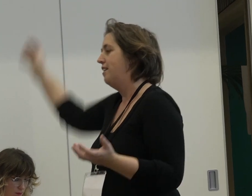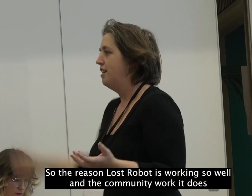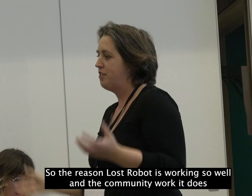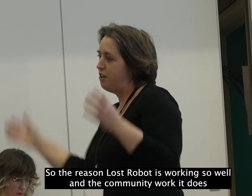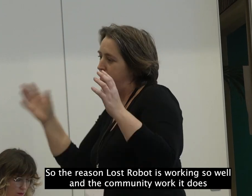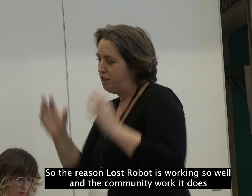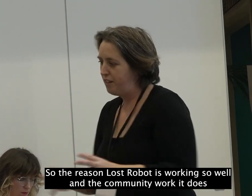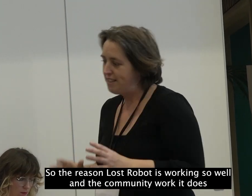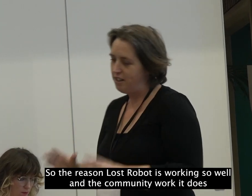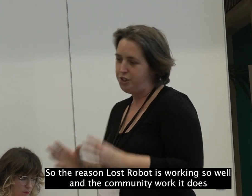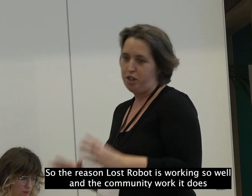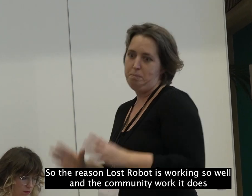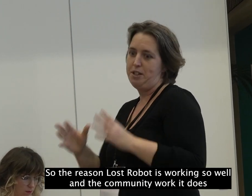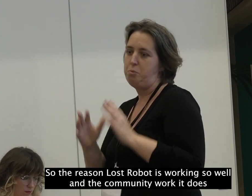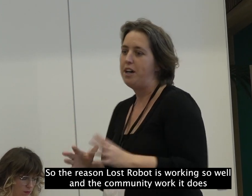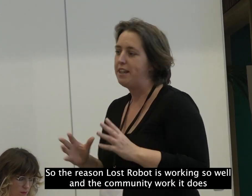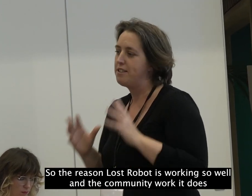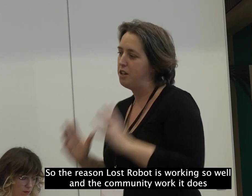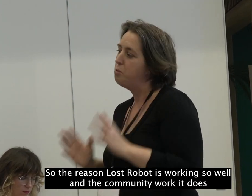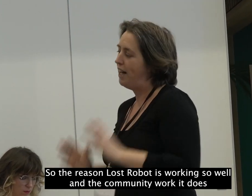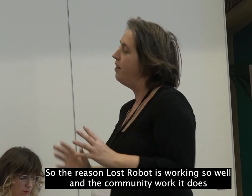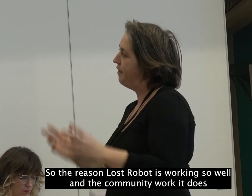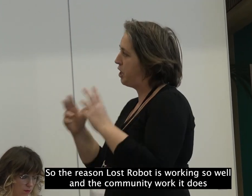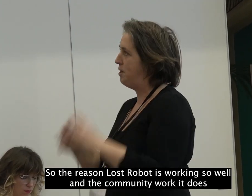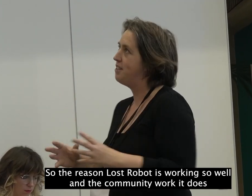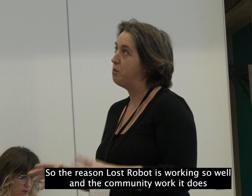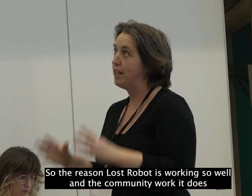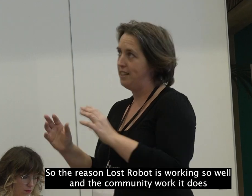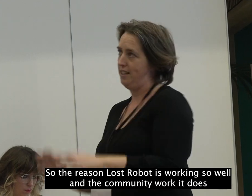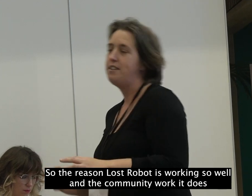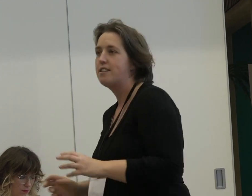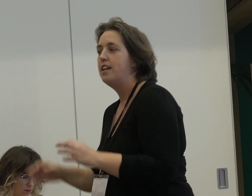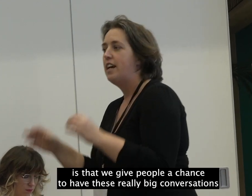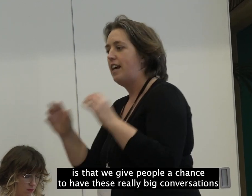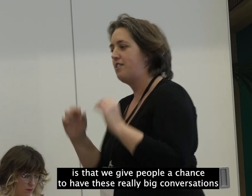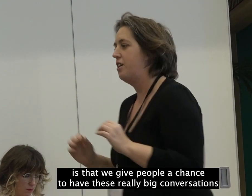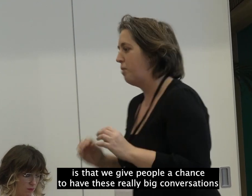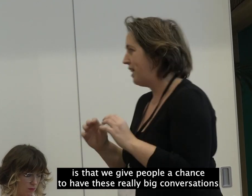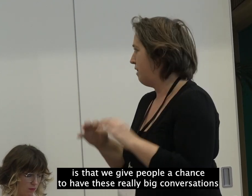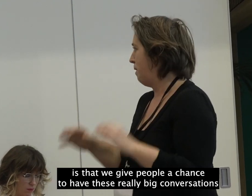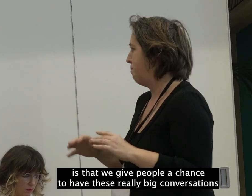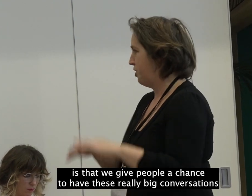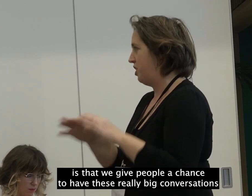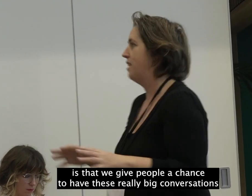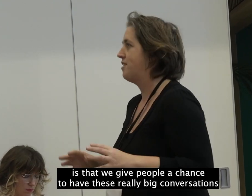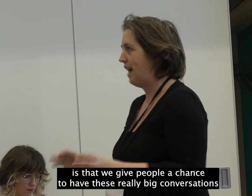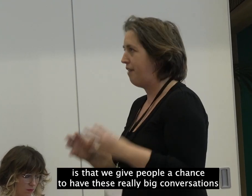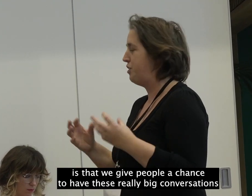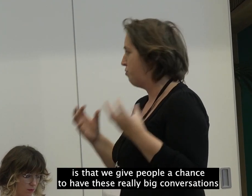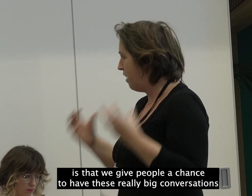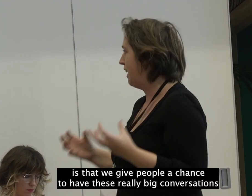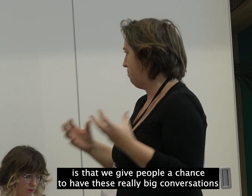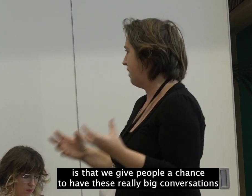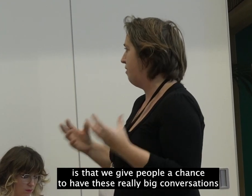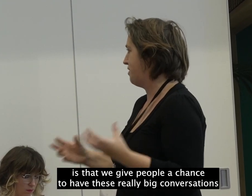here. So the reason Lost Robot is working so well in the community work it does is that we give people the chance to have